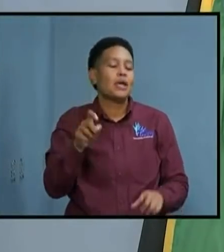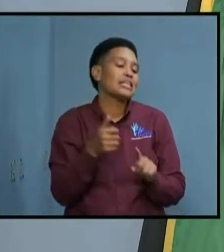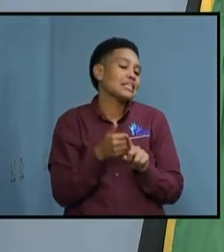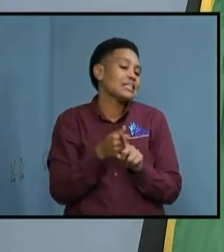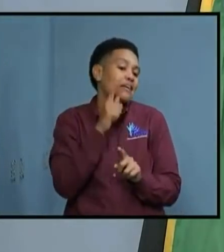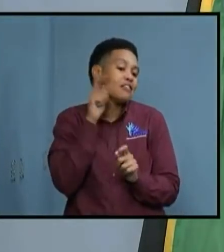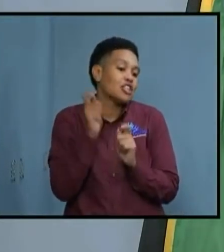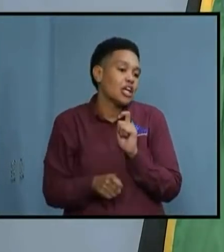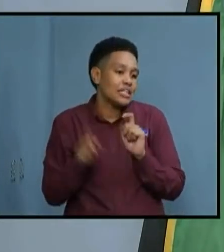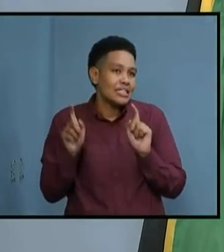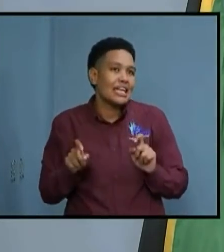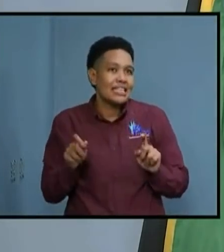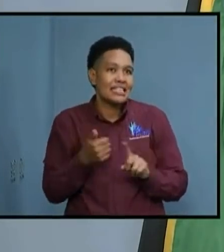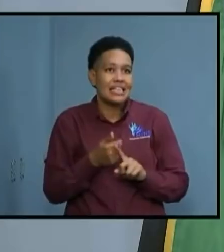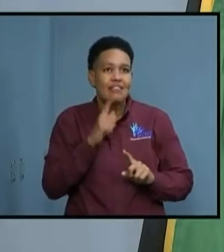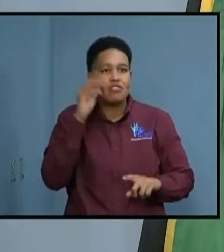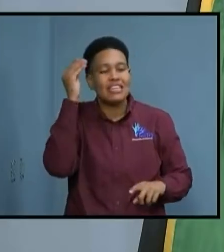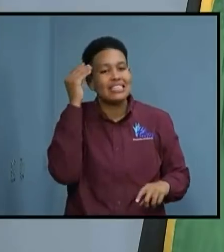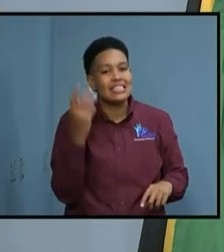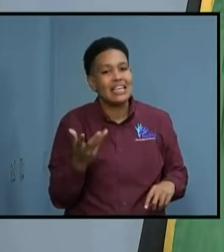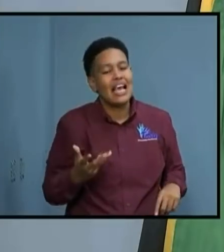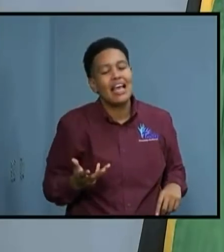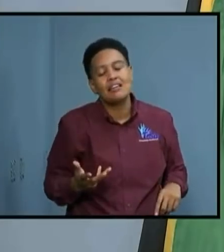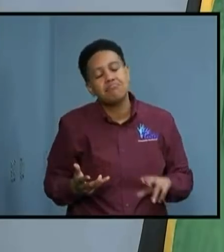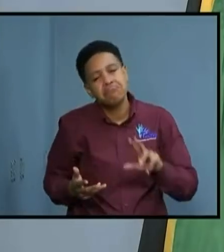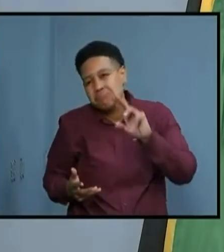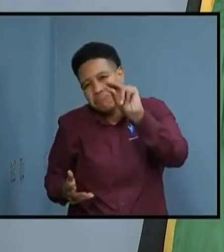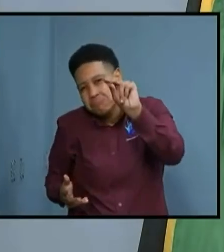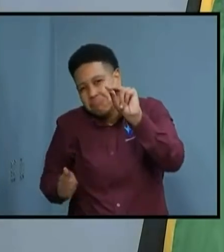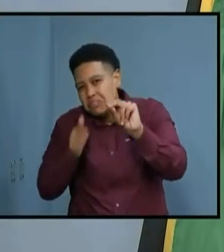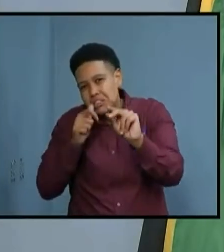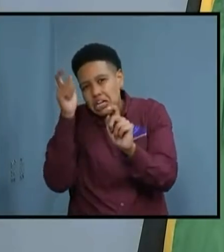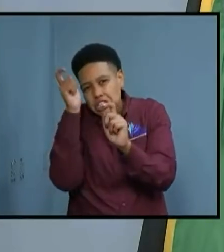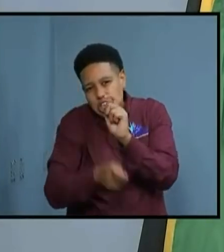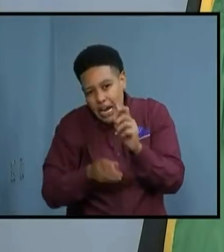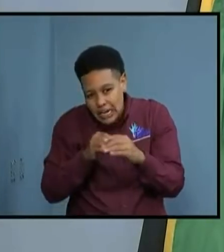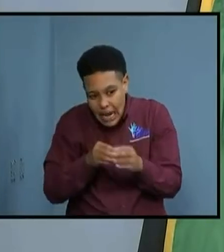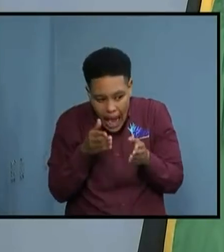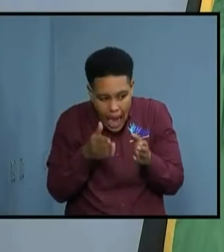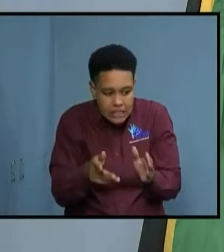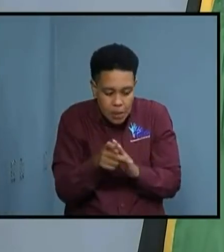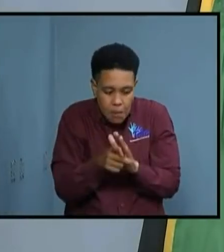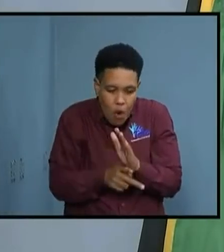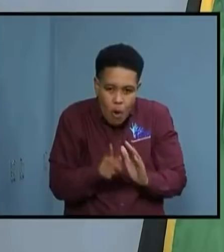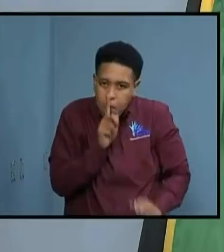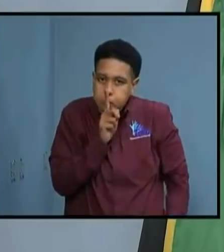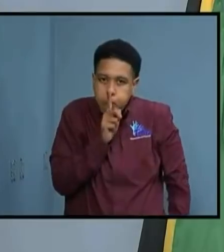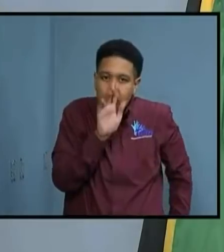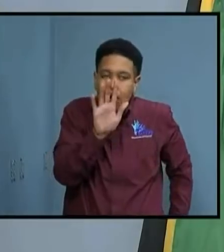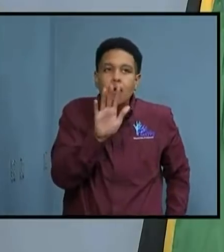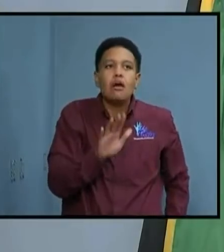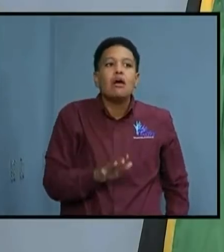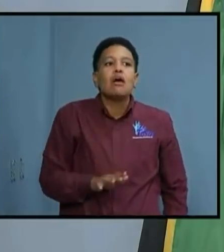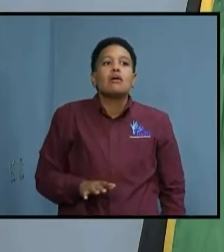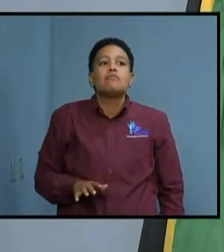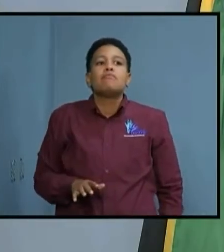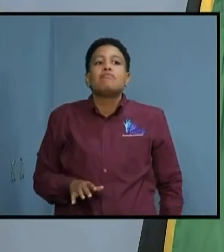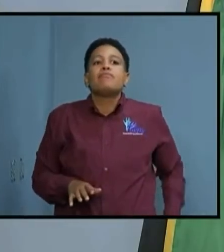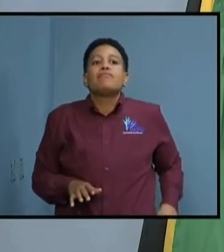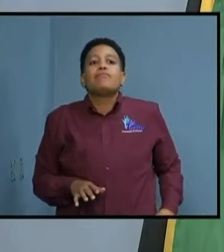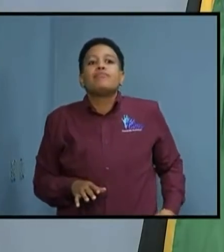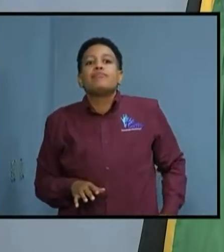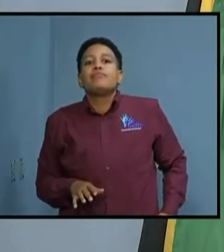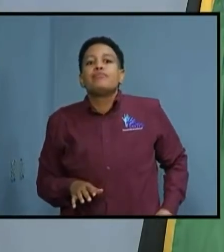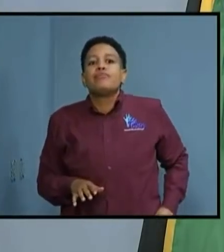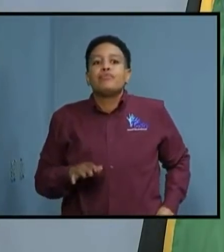Oh, the testing. As I had said earlier, no, it's not a change in the existing protocol. But there is going to